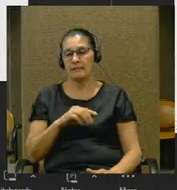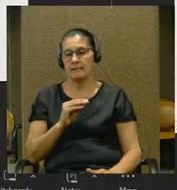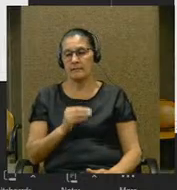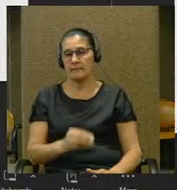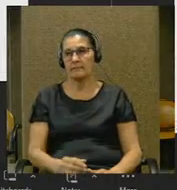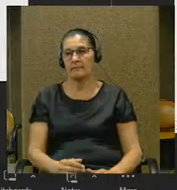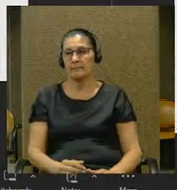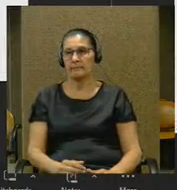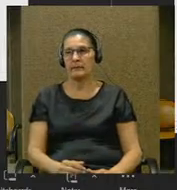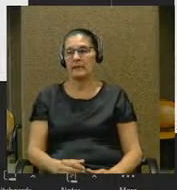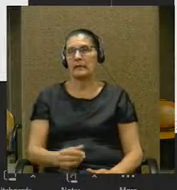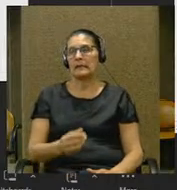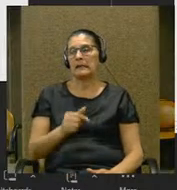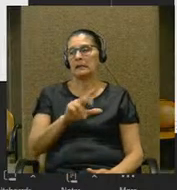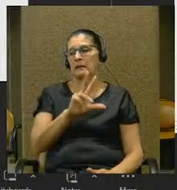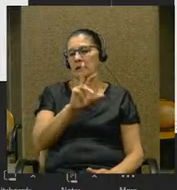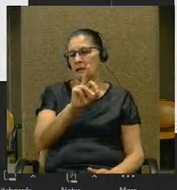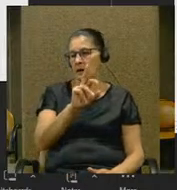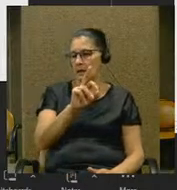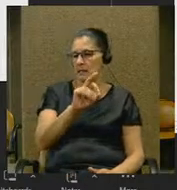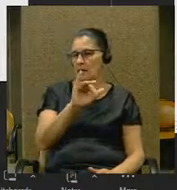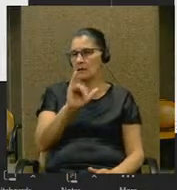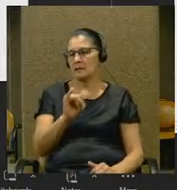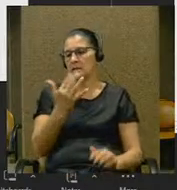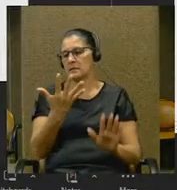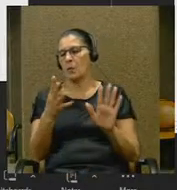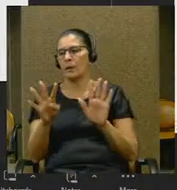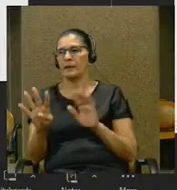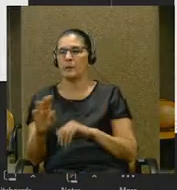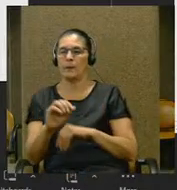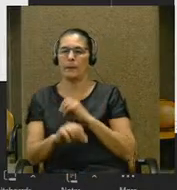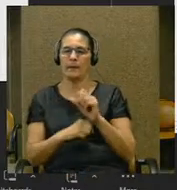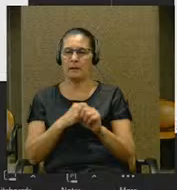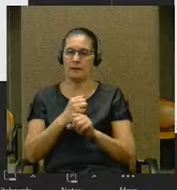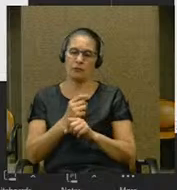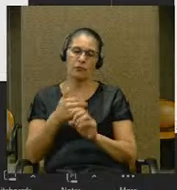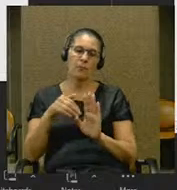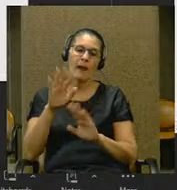30 to 59 are most severely affected.